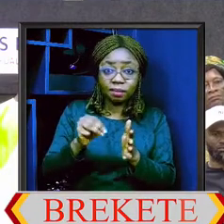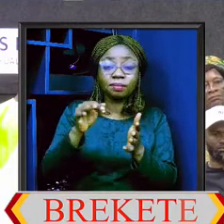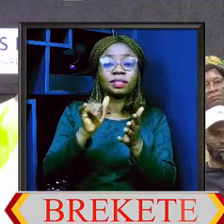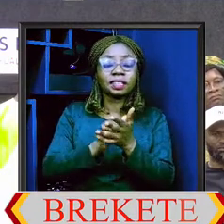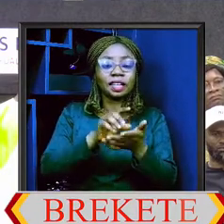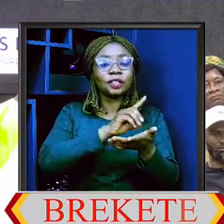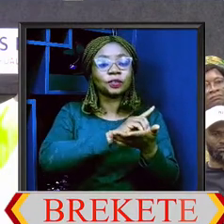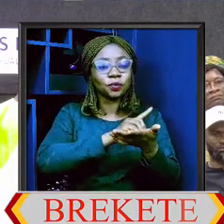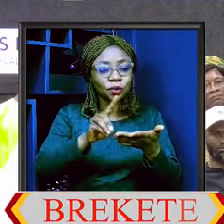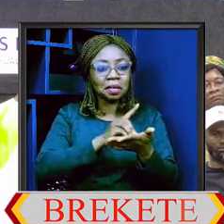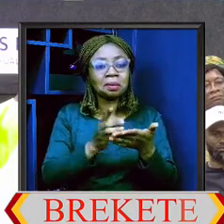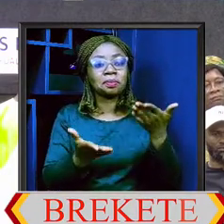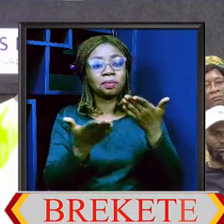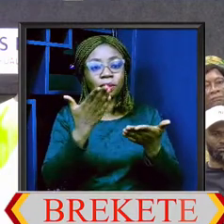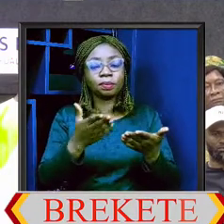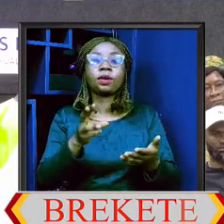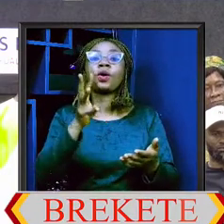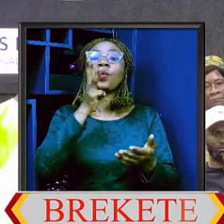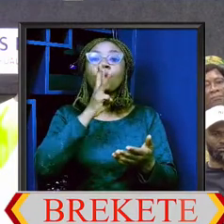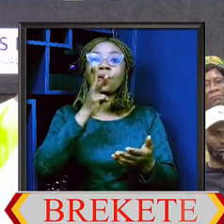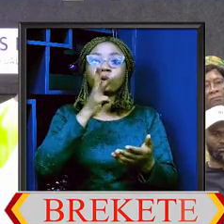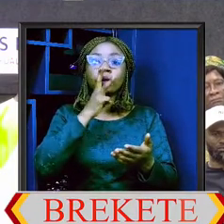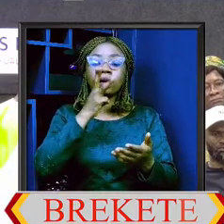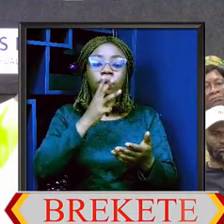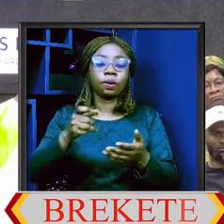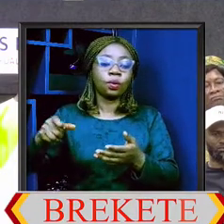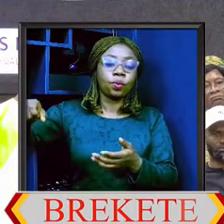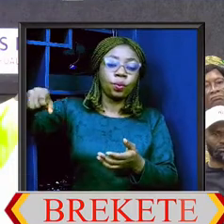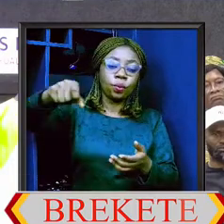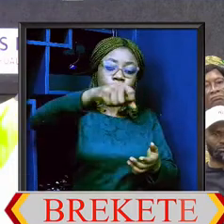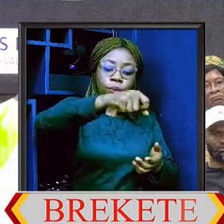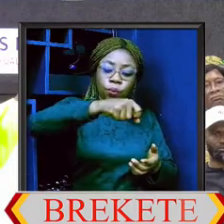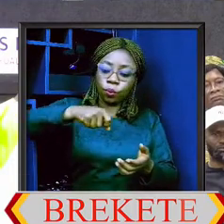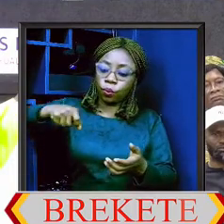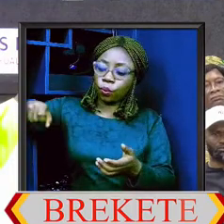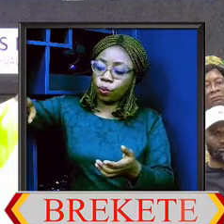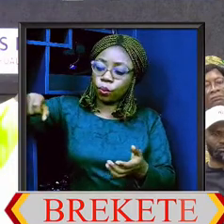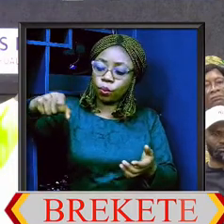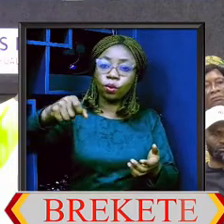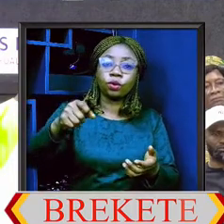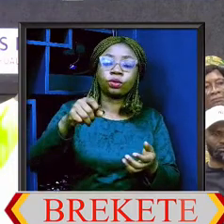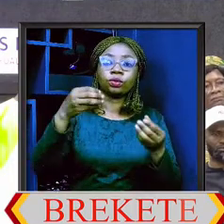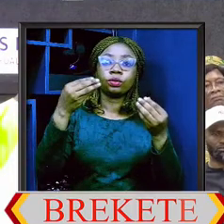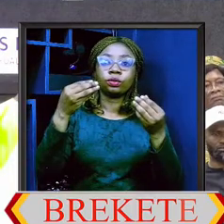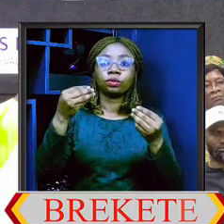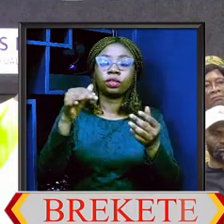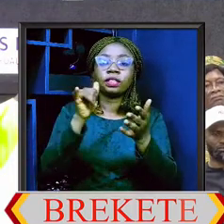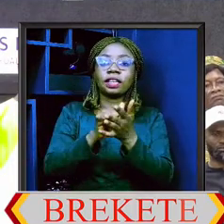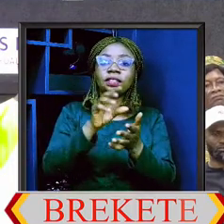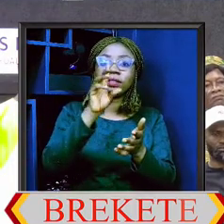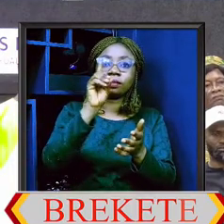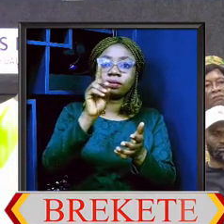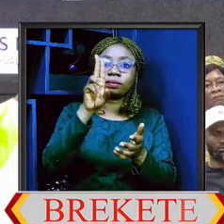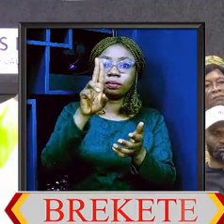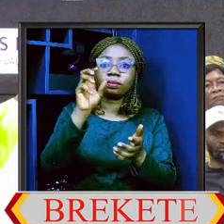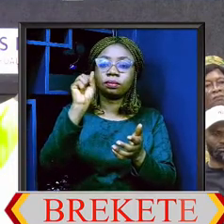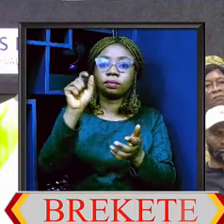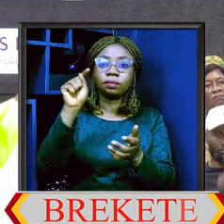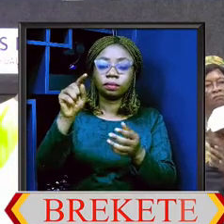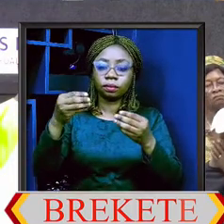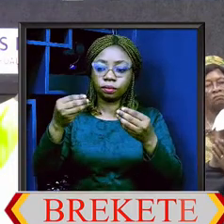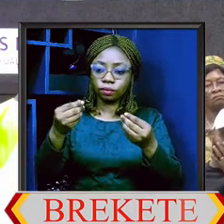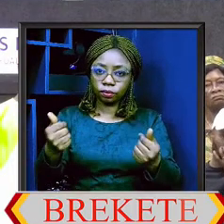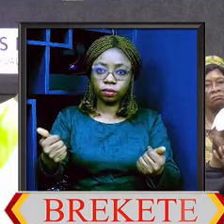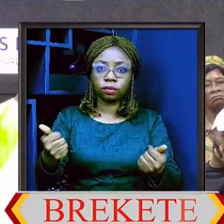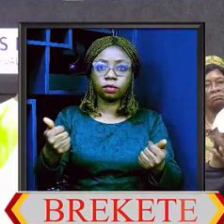to the sprinkle water for where dust they rise that is customizing our own the law we talk here